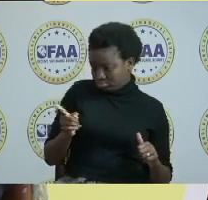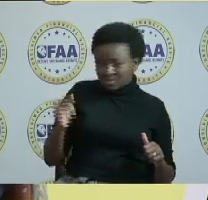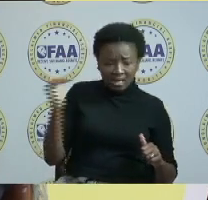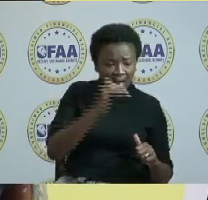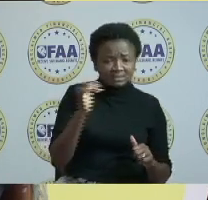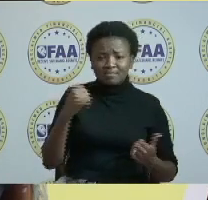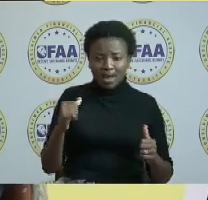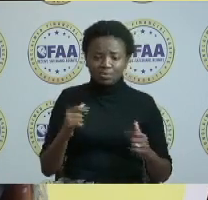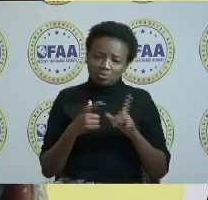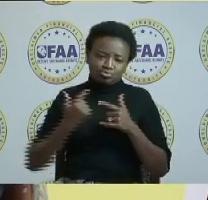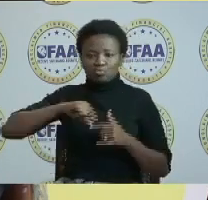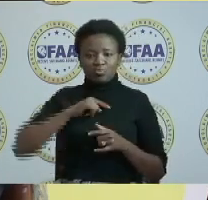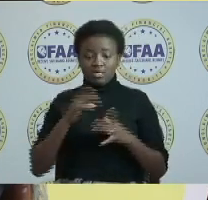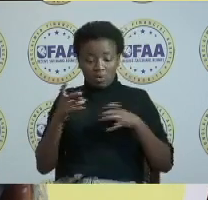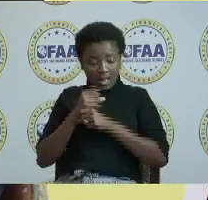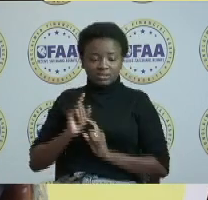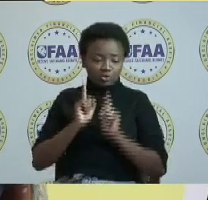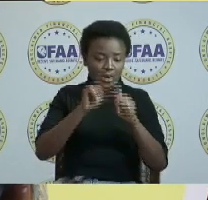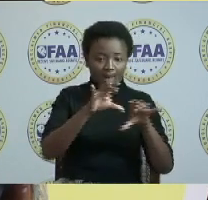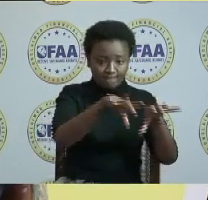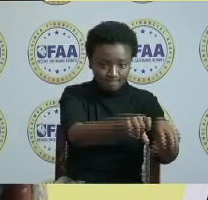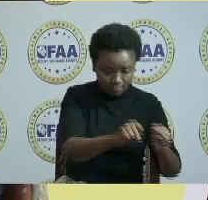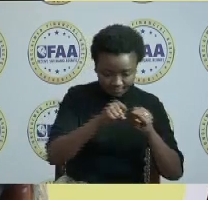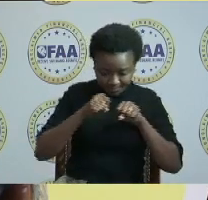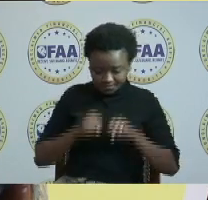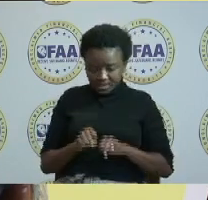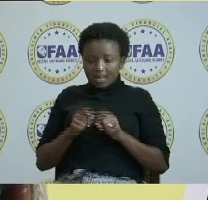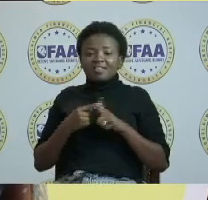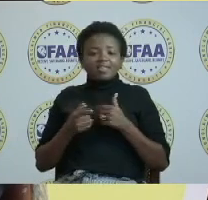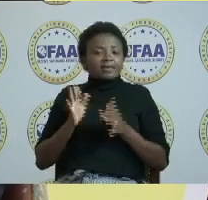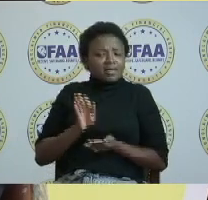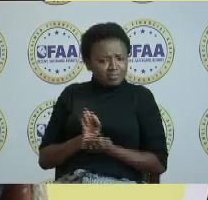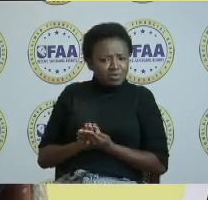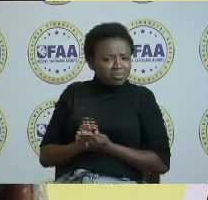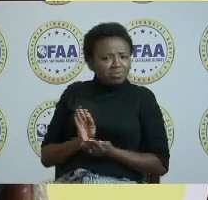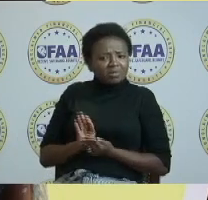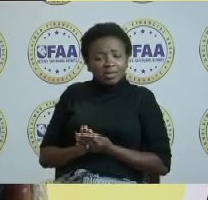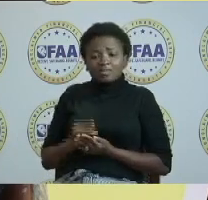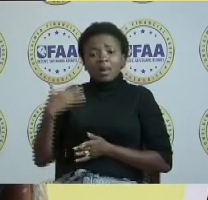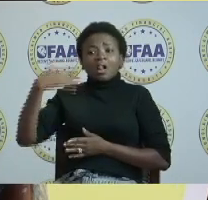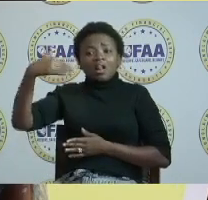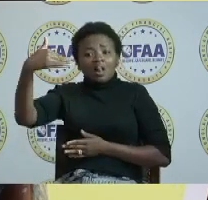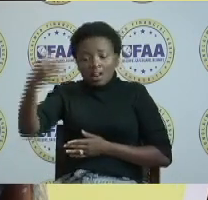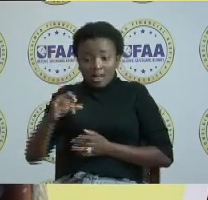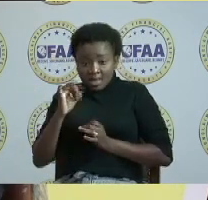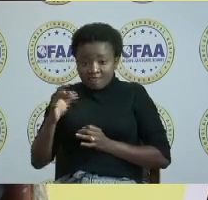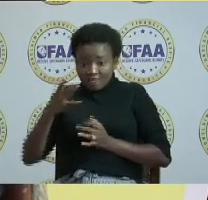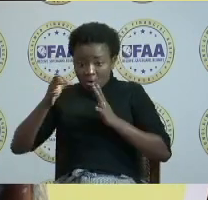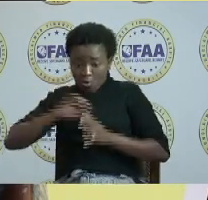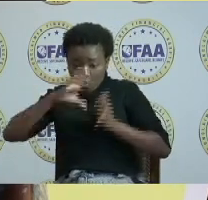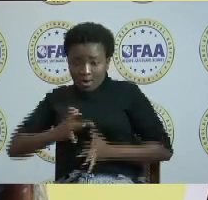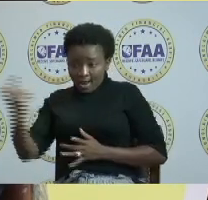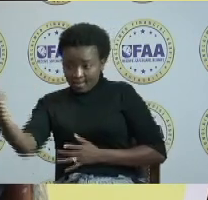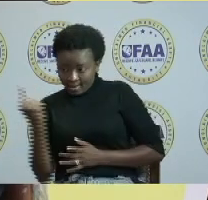then proactively look for those owners and reunite them with those assets. So in the last 5-6 years that we've been